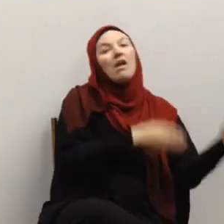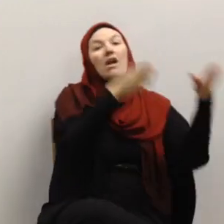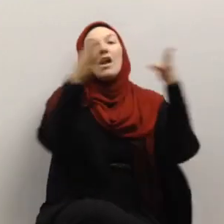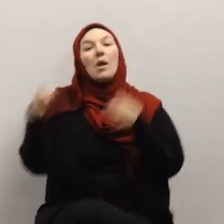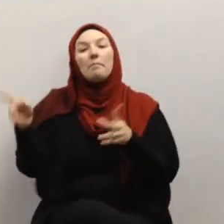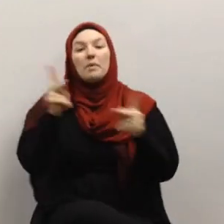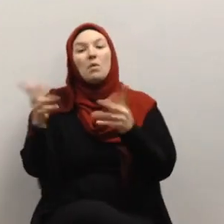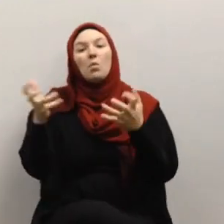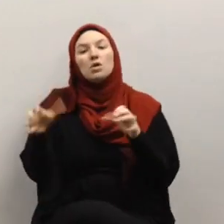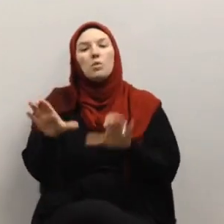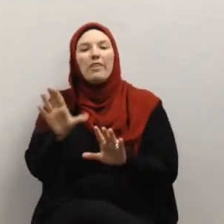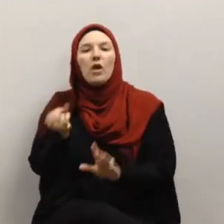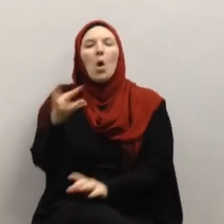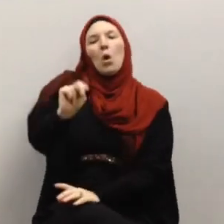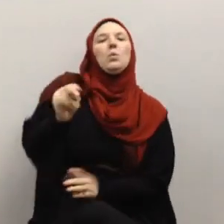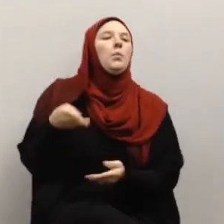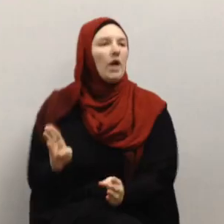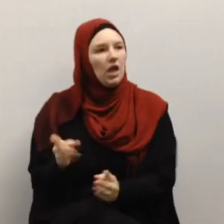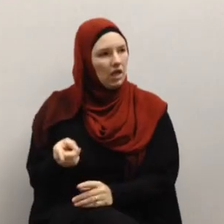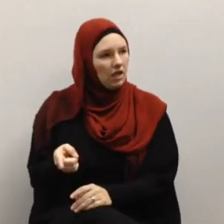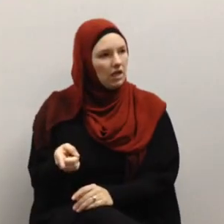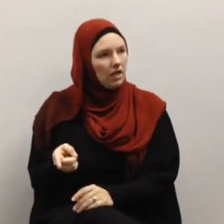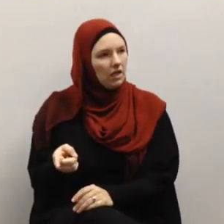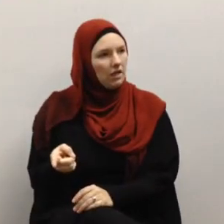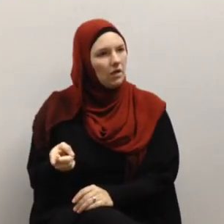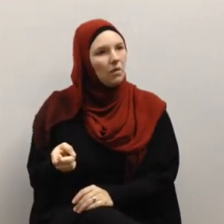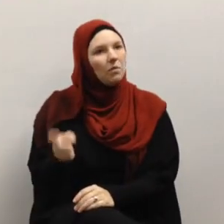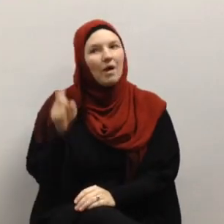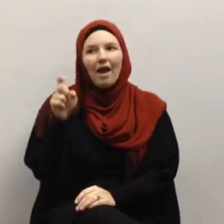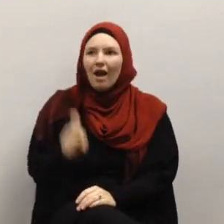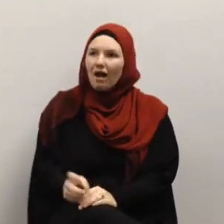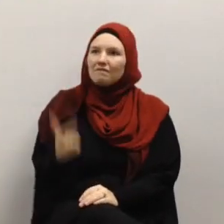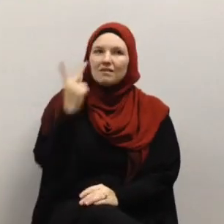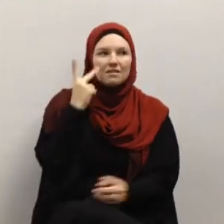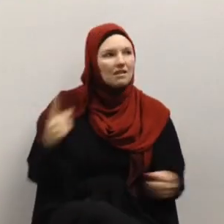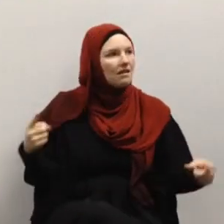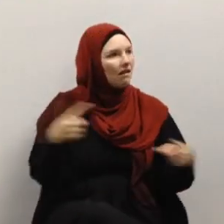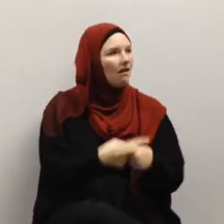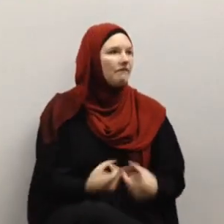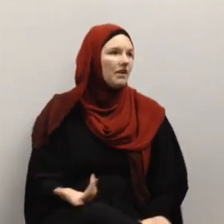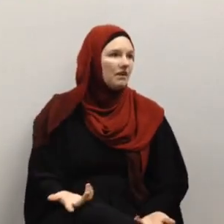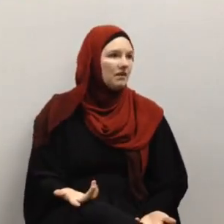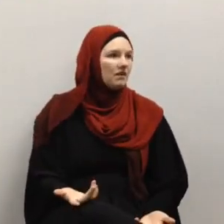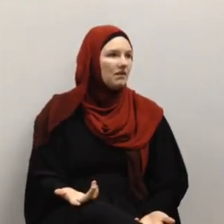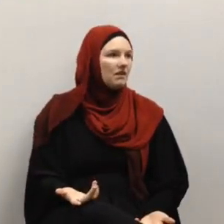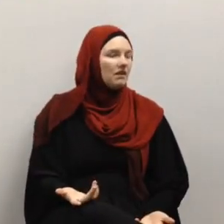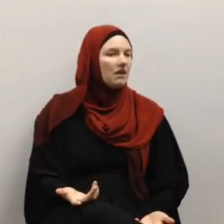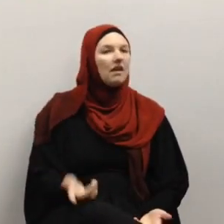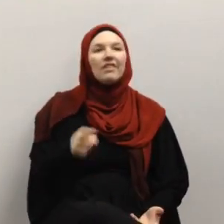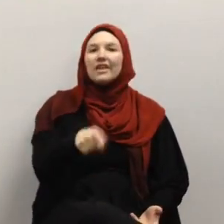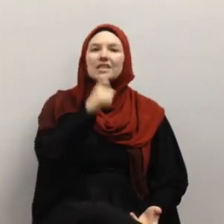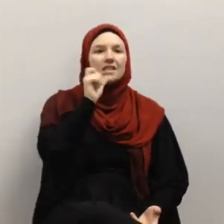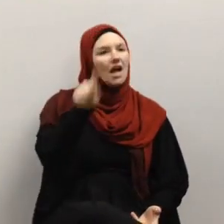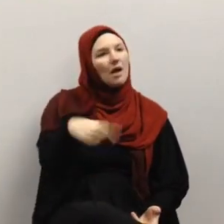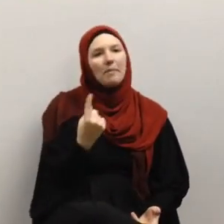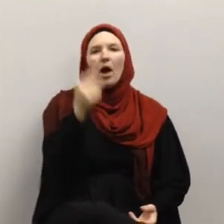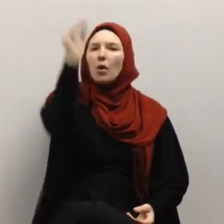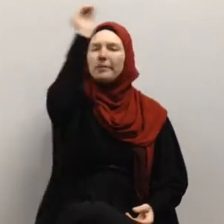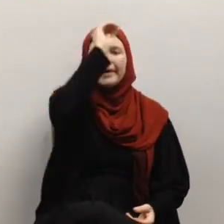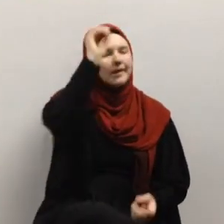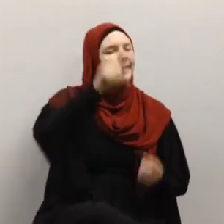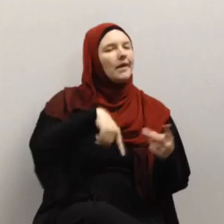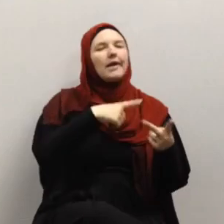way. We have to see the conflict for what it is. This is not about opinions. This is not